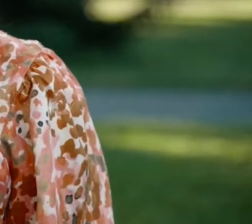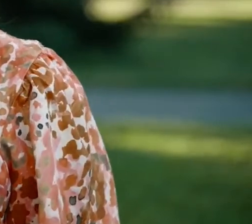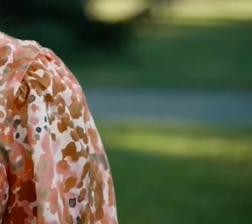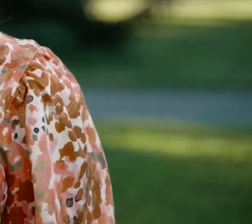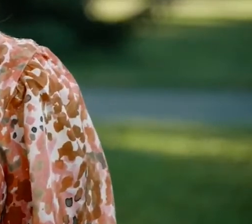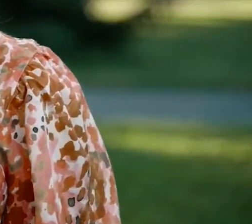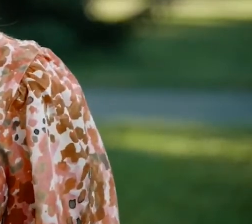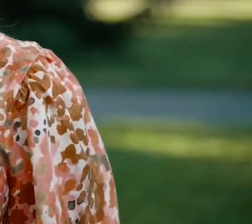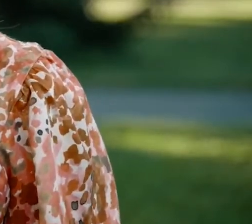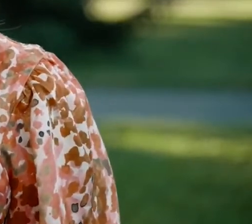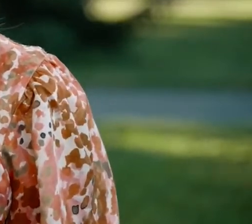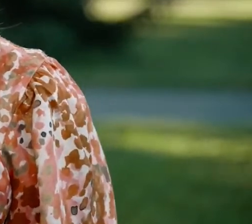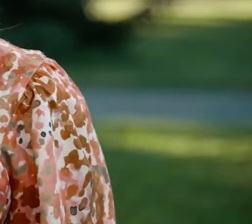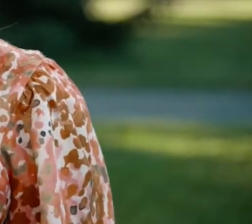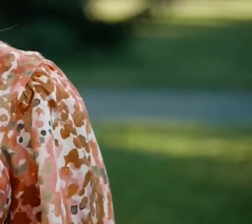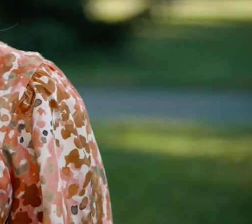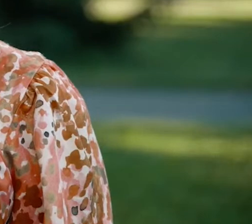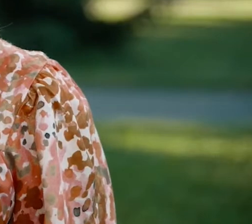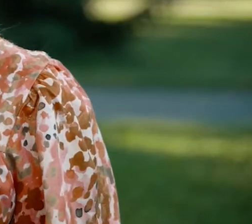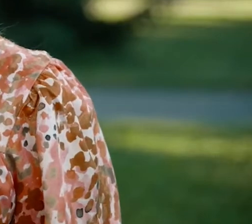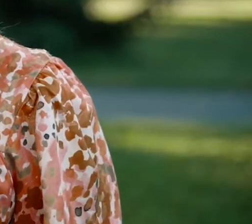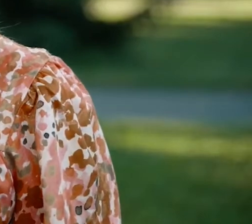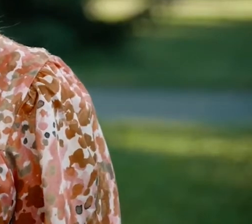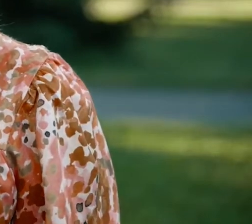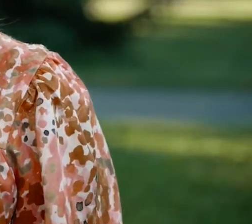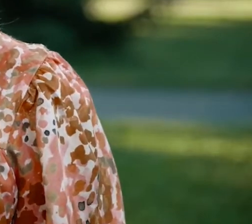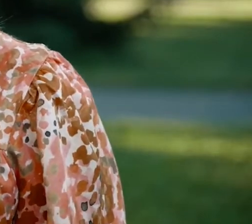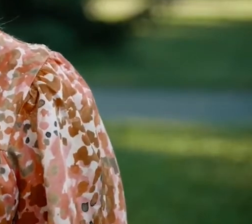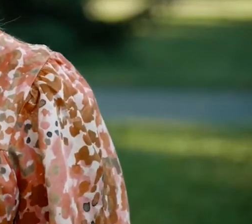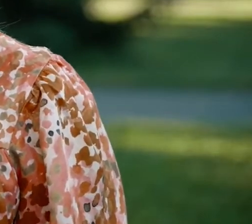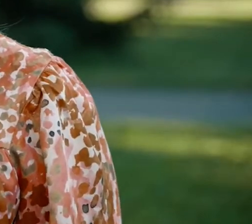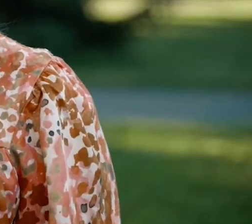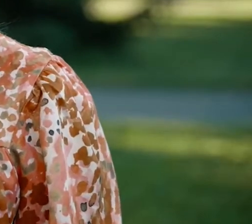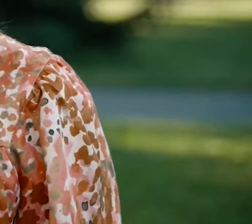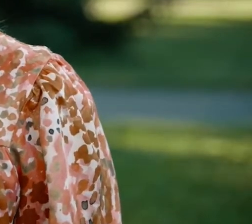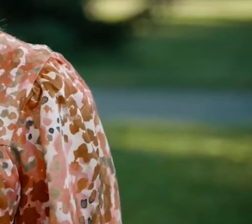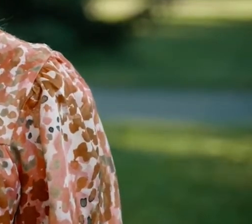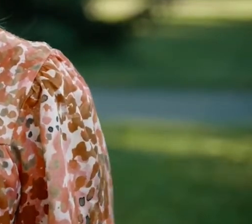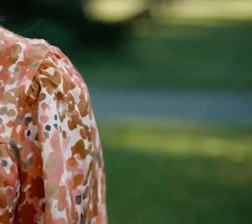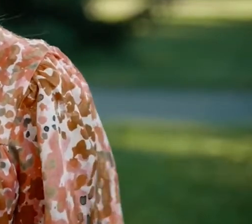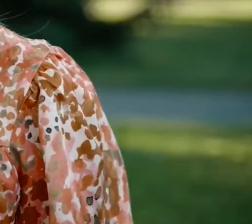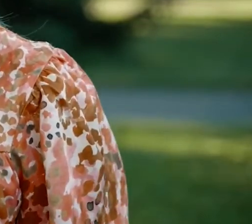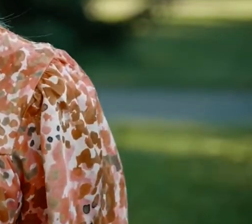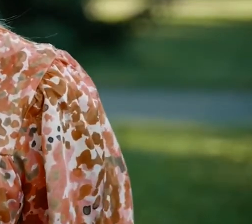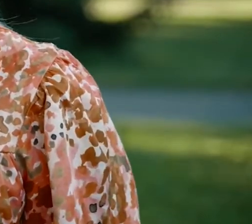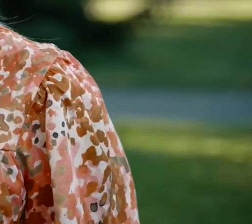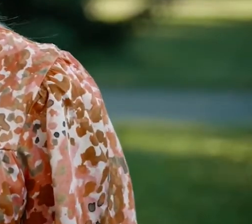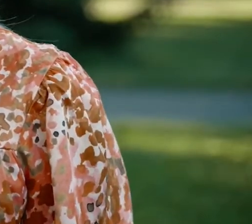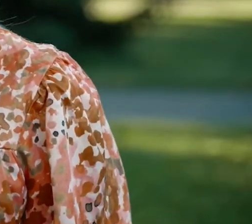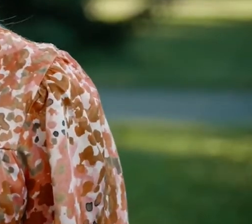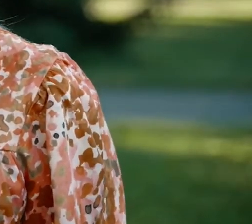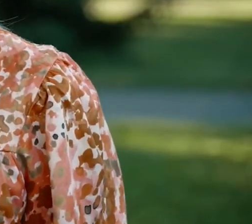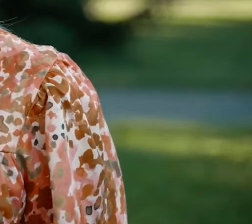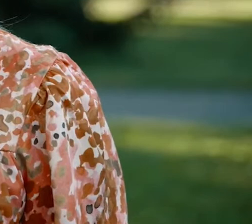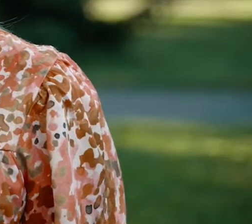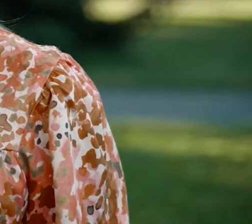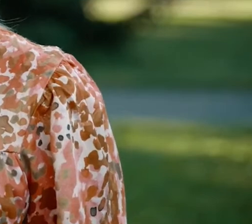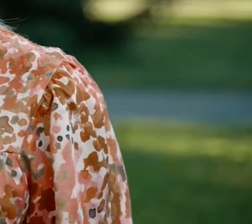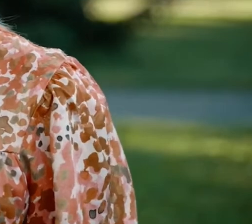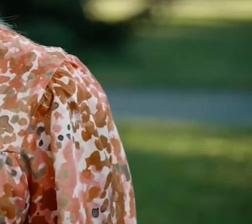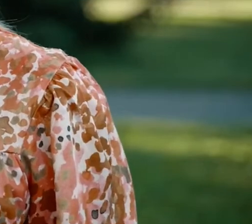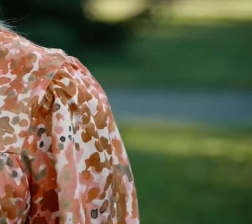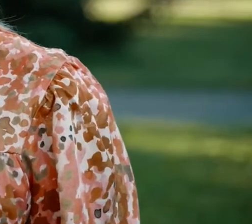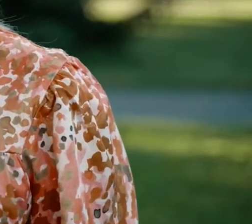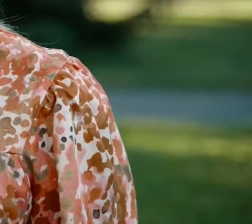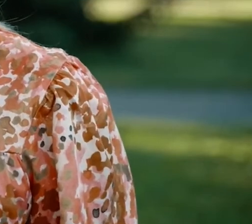Poverty reduction is one of the biggest and most important challenges of our global community. I have personally said as my vision